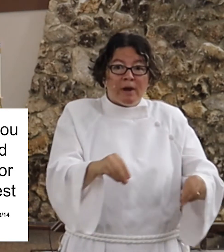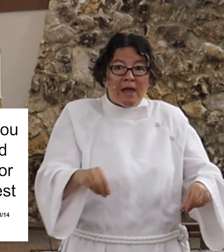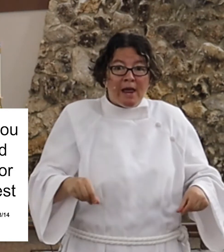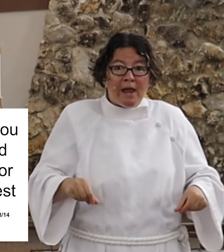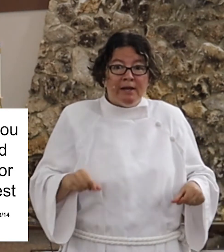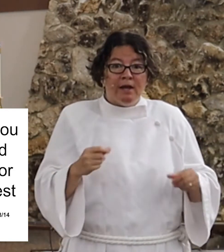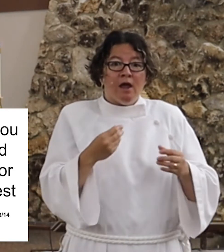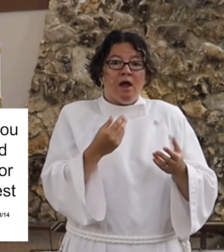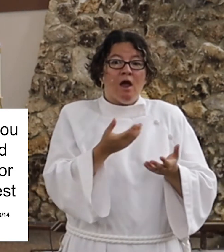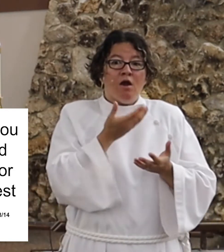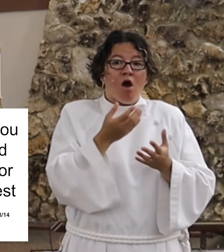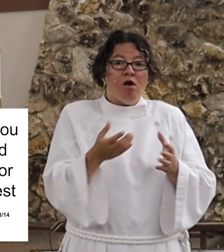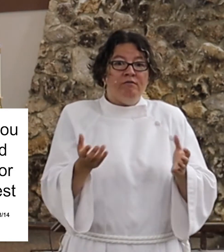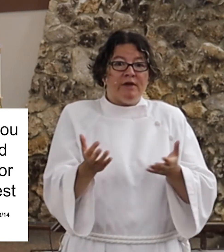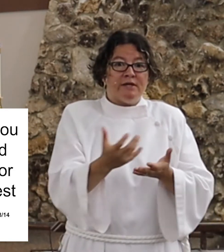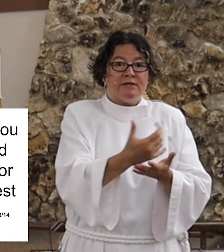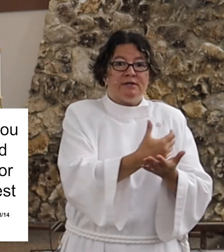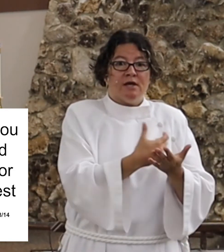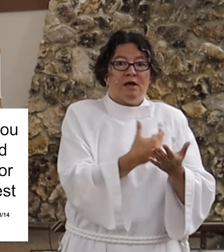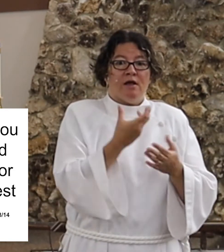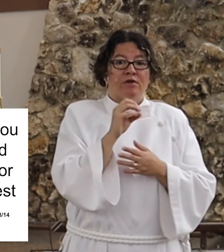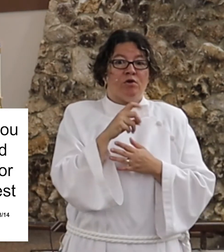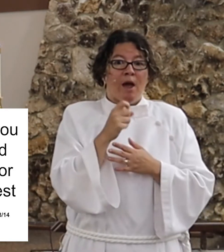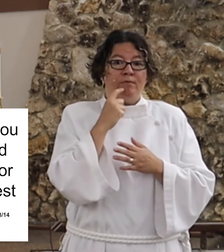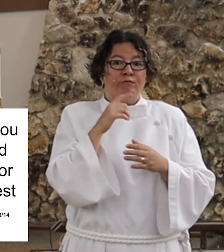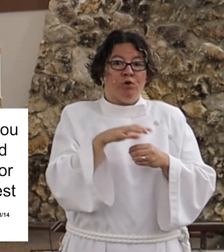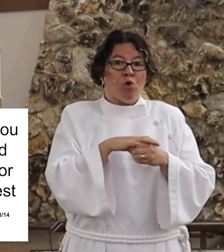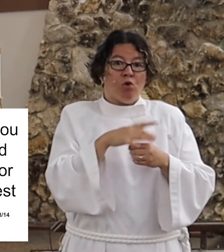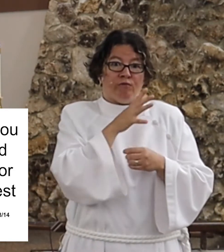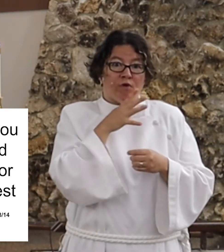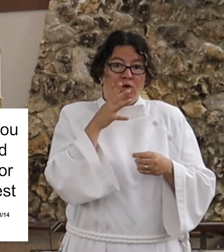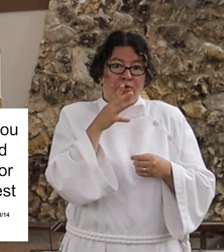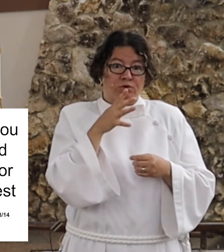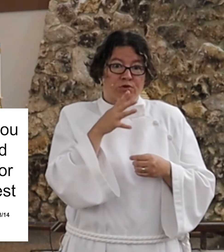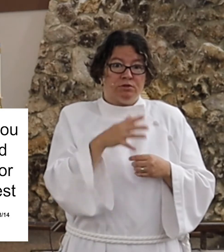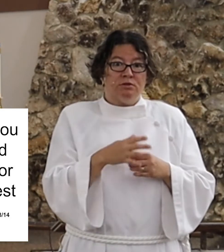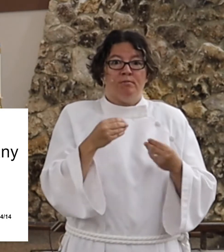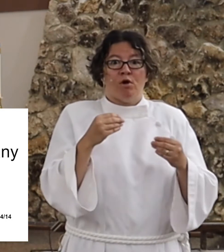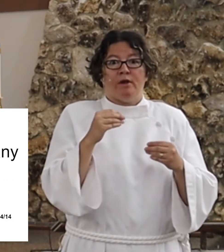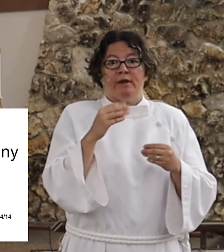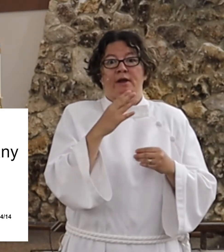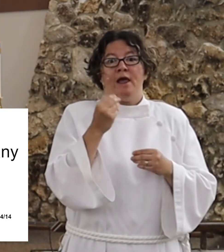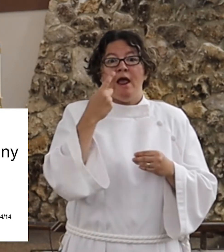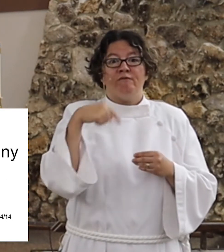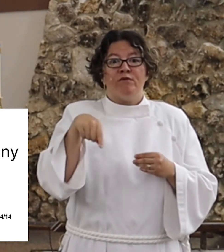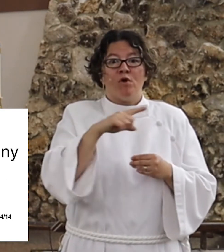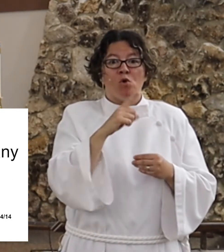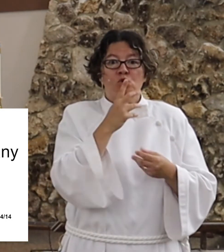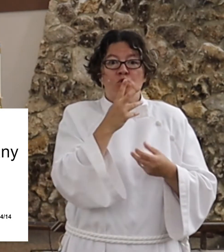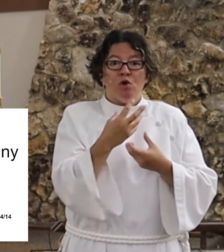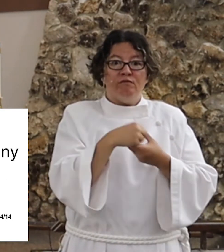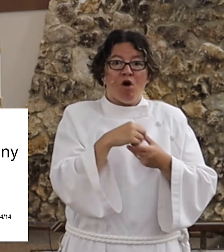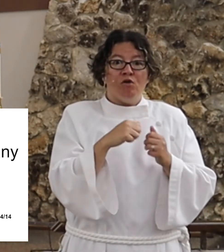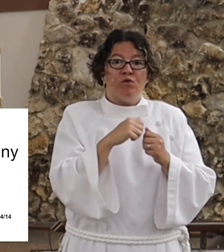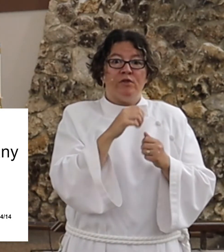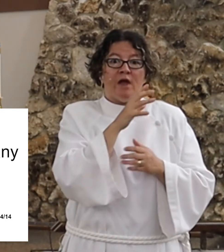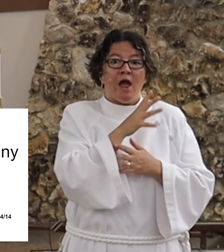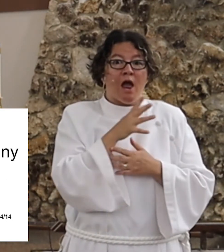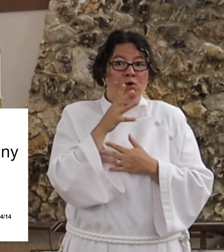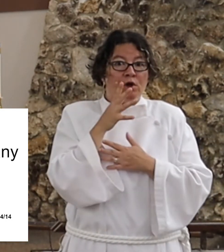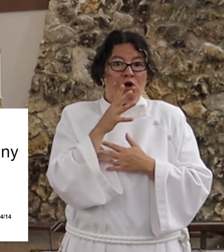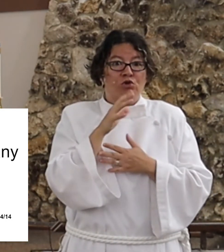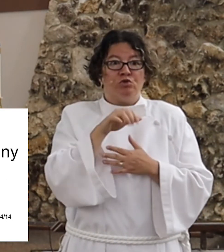who plant and harvest the crop for local farmers market, and for those who are involved